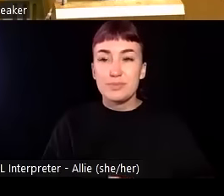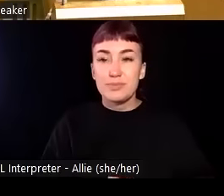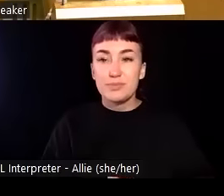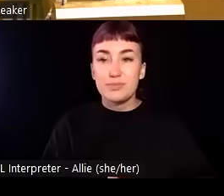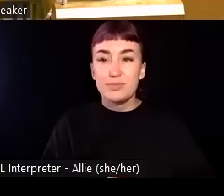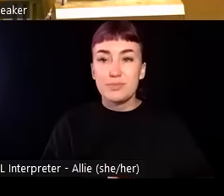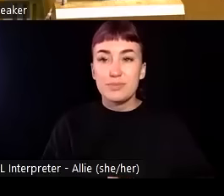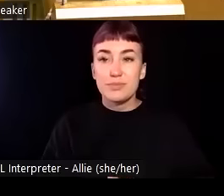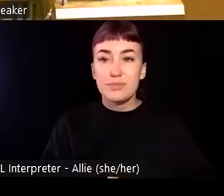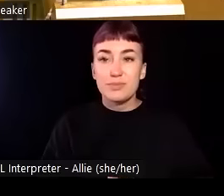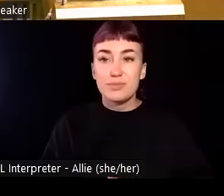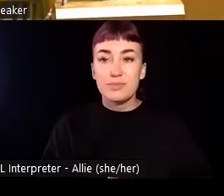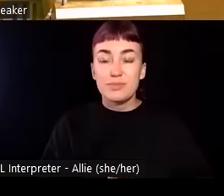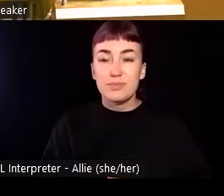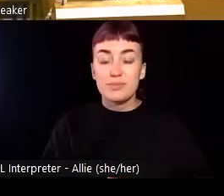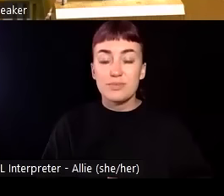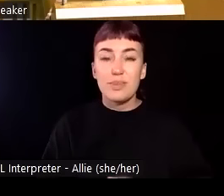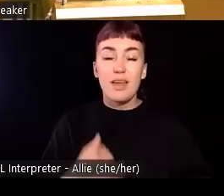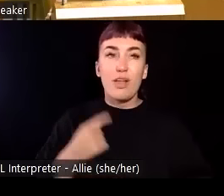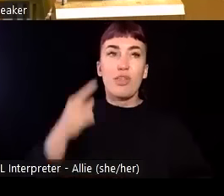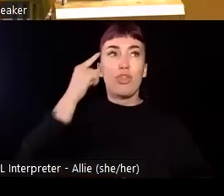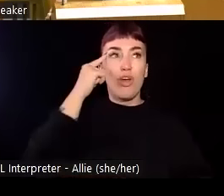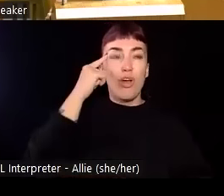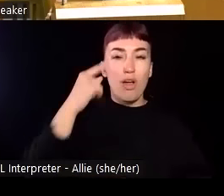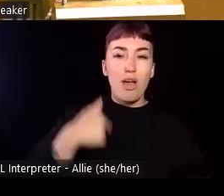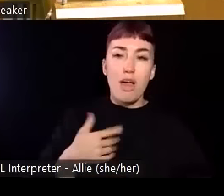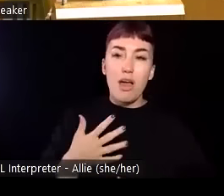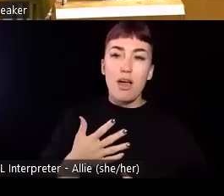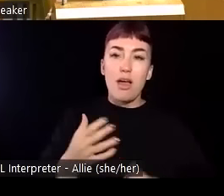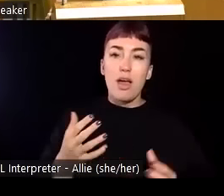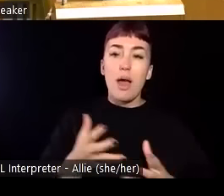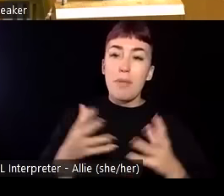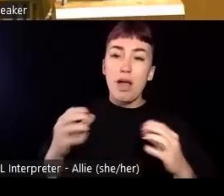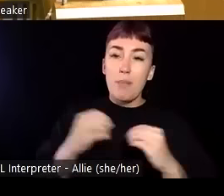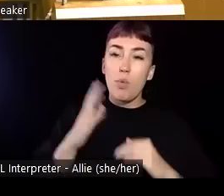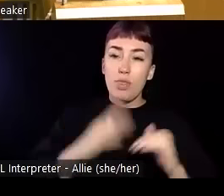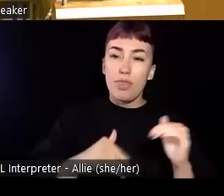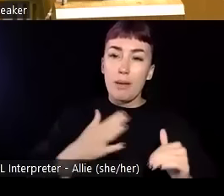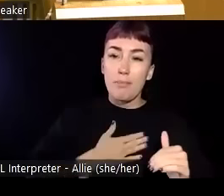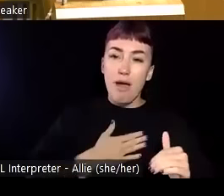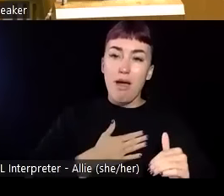I sort of have the thought, you know, I'm a lot more than my diagnosis.